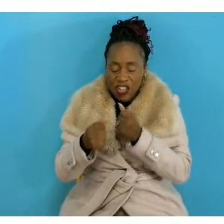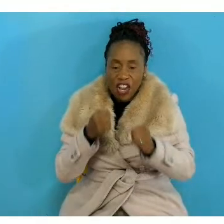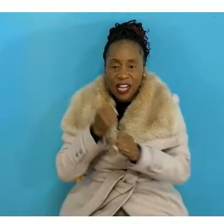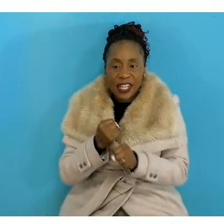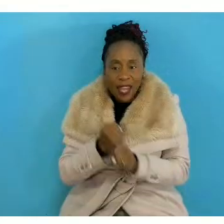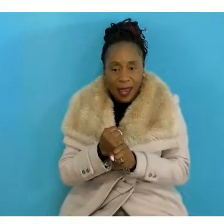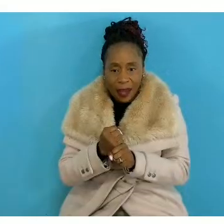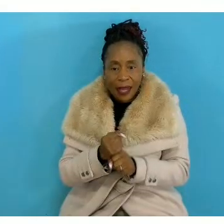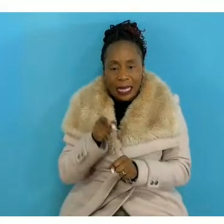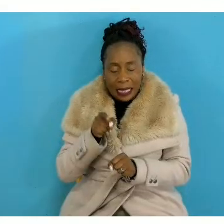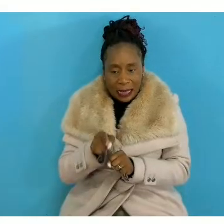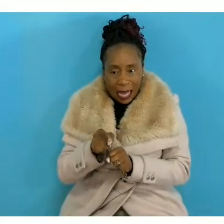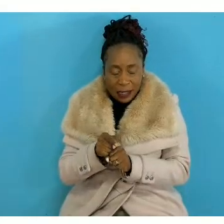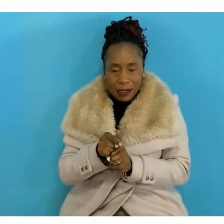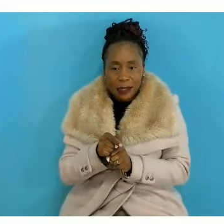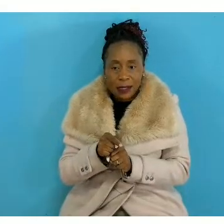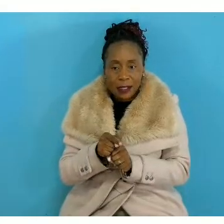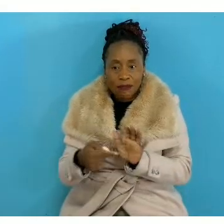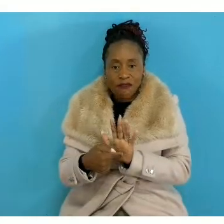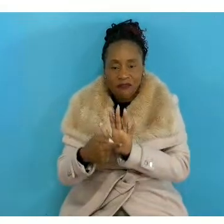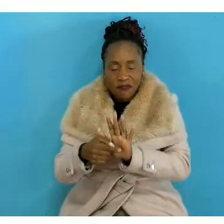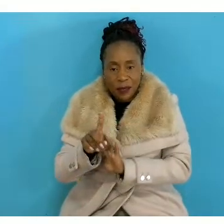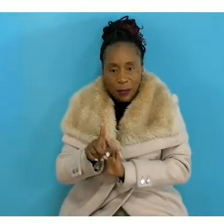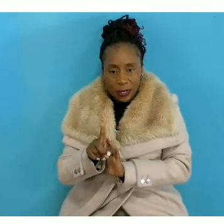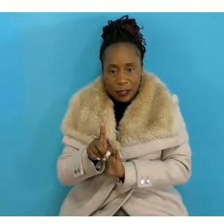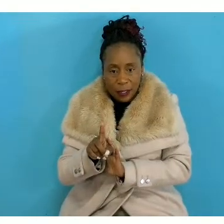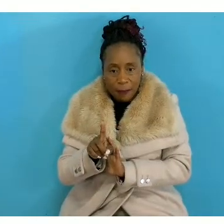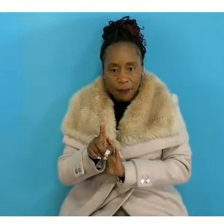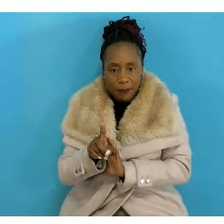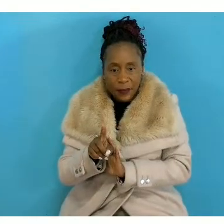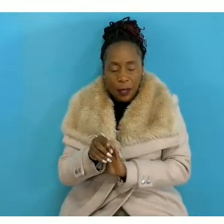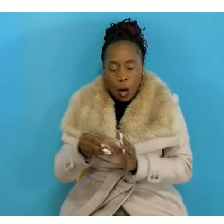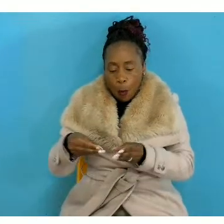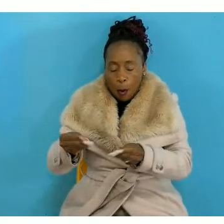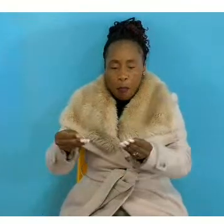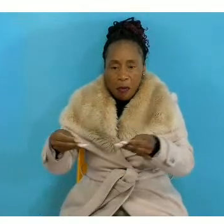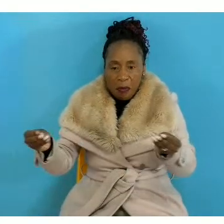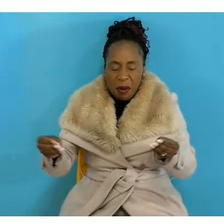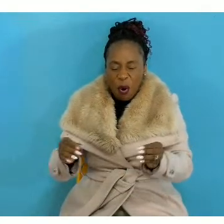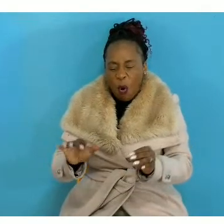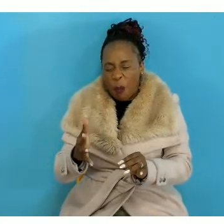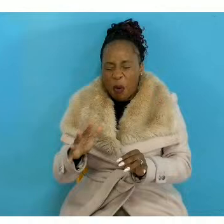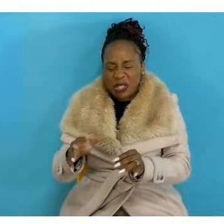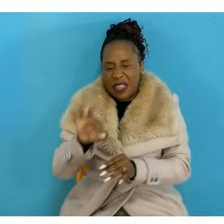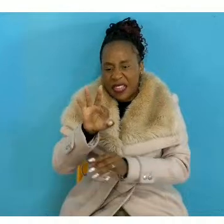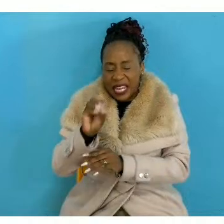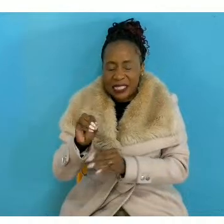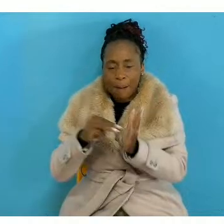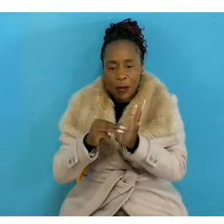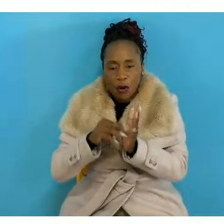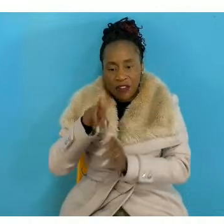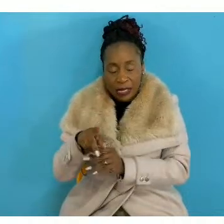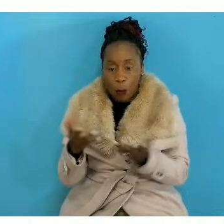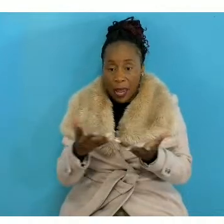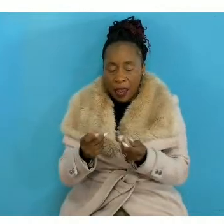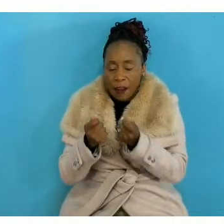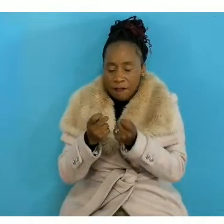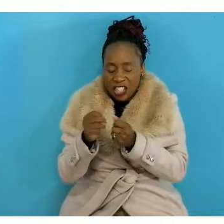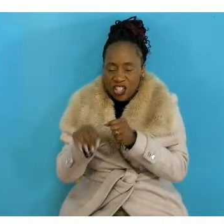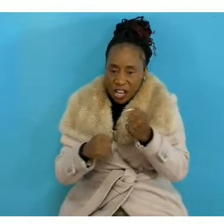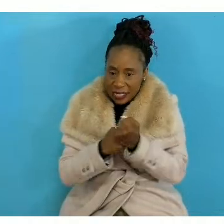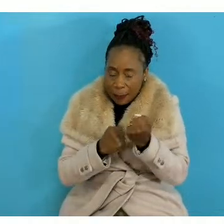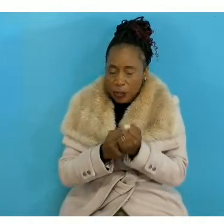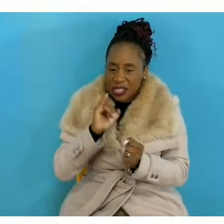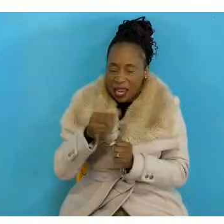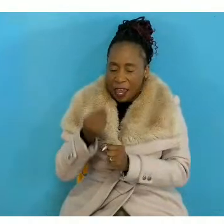which also presented that we have already disbursed almost 30 million in financial support, and we still have